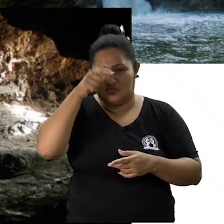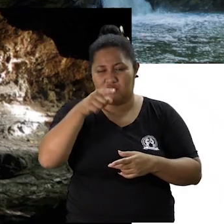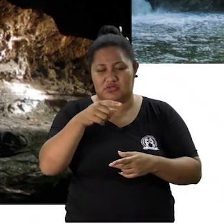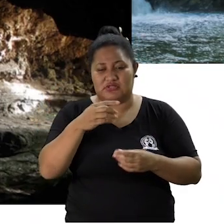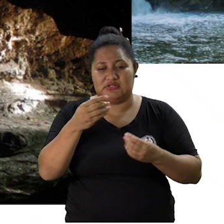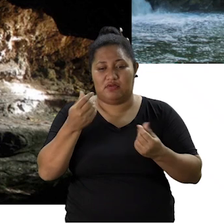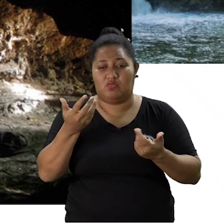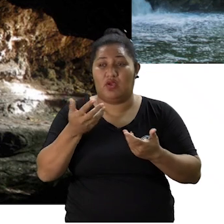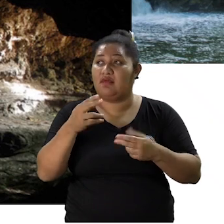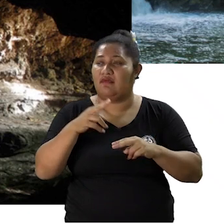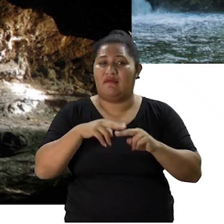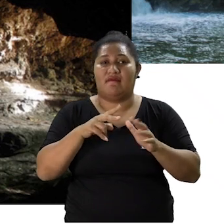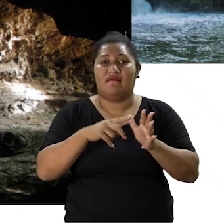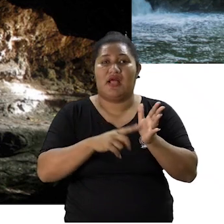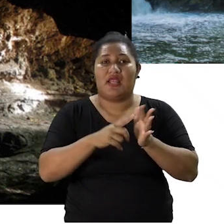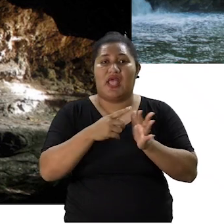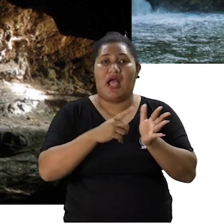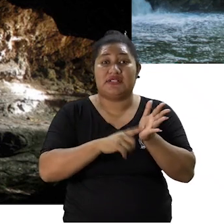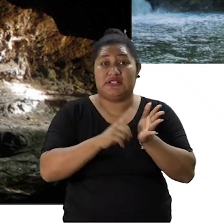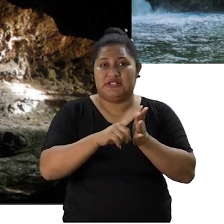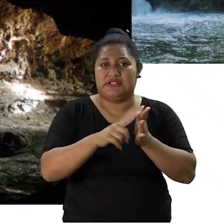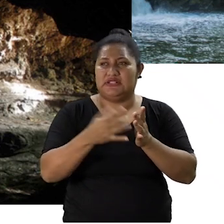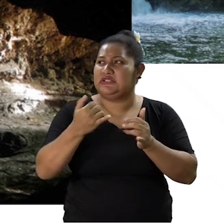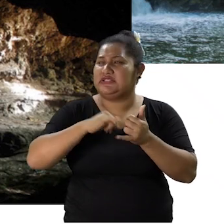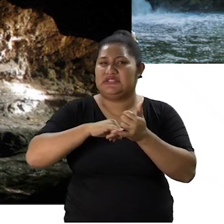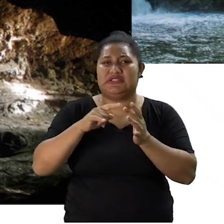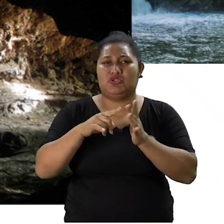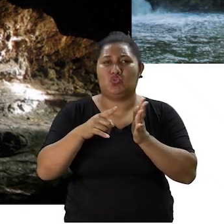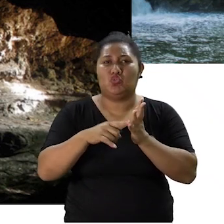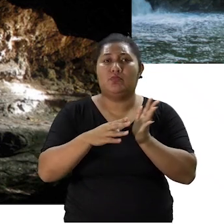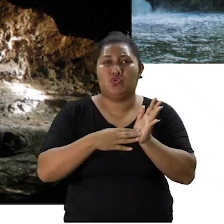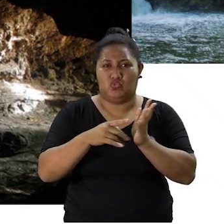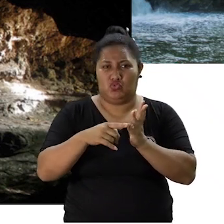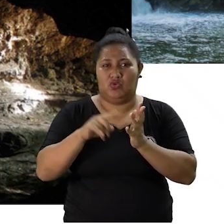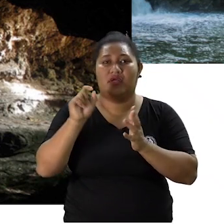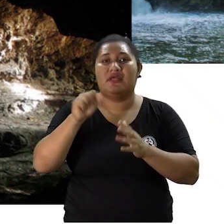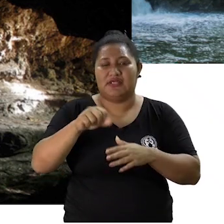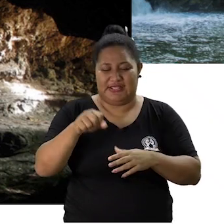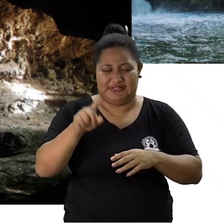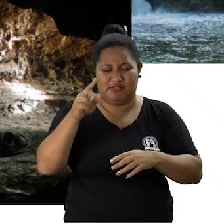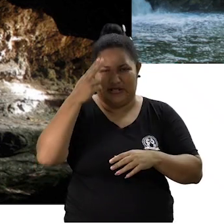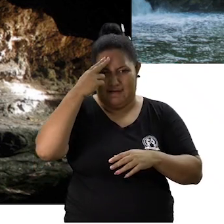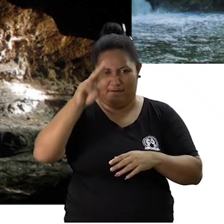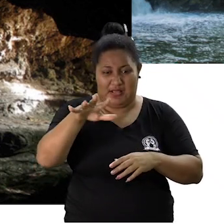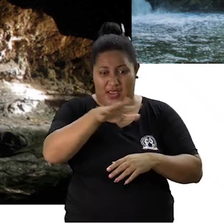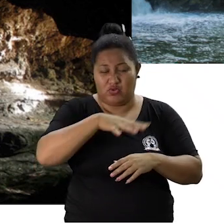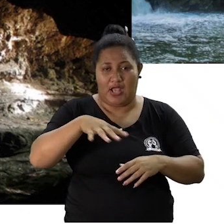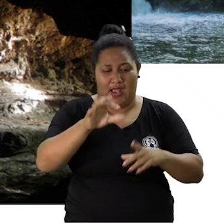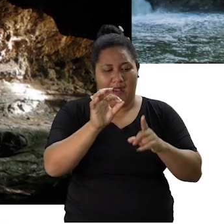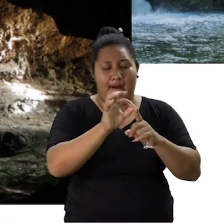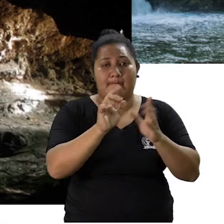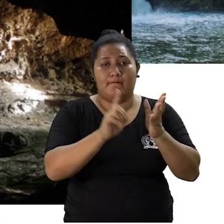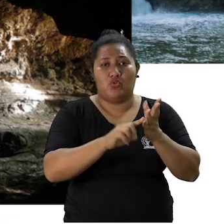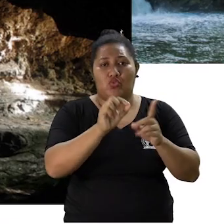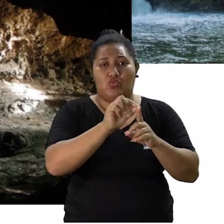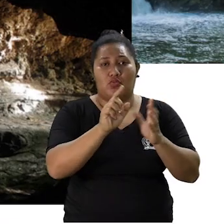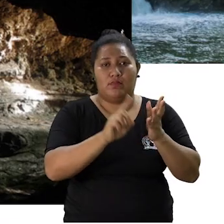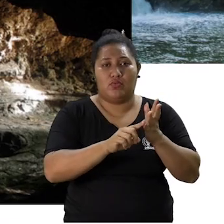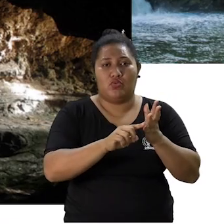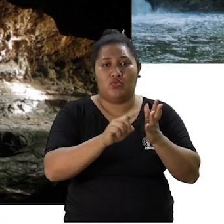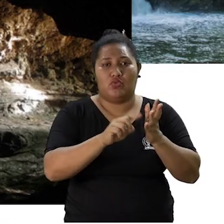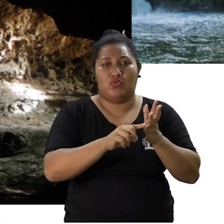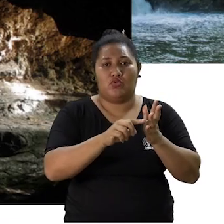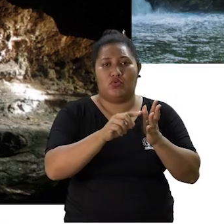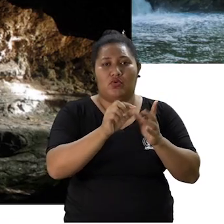whale a lili ma tamiti si umu. Ia, o le pui lea. O le pui o